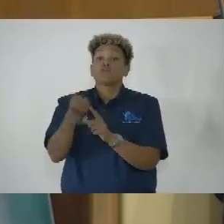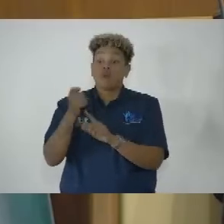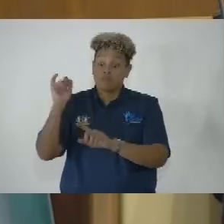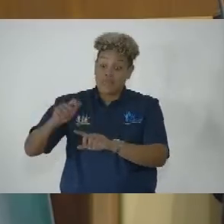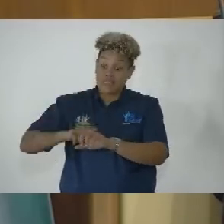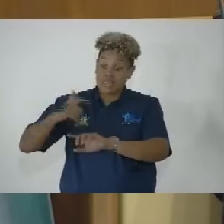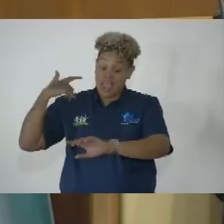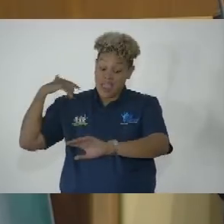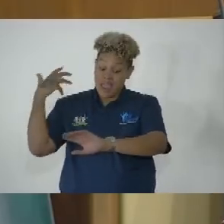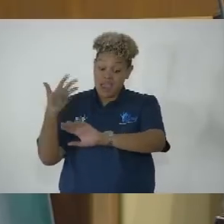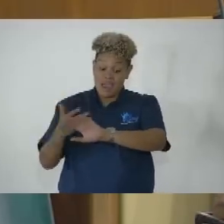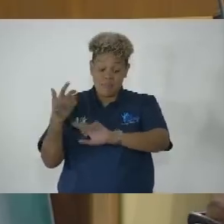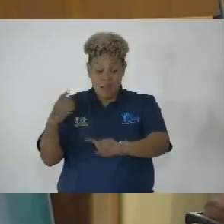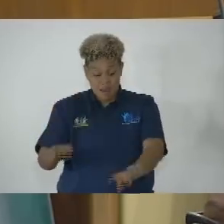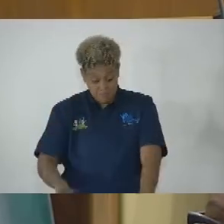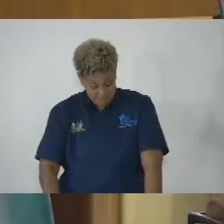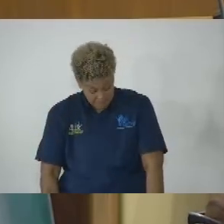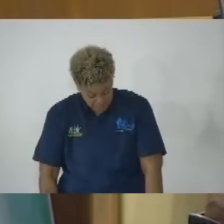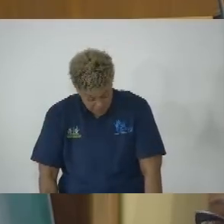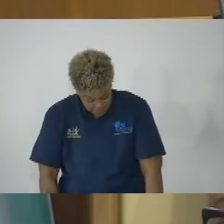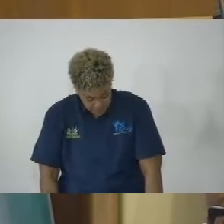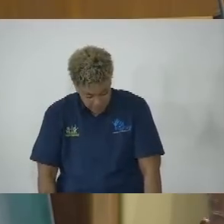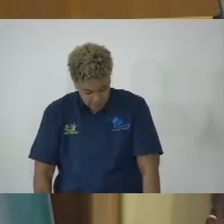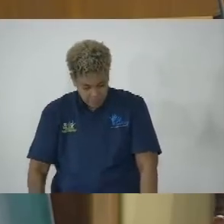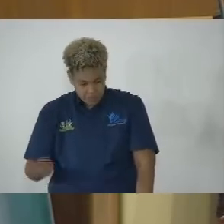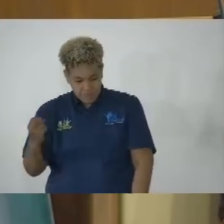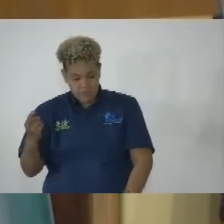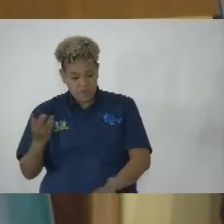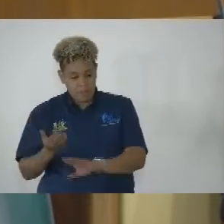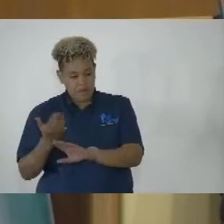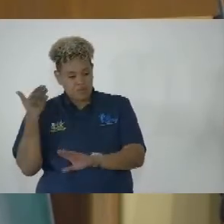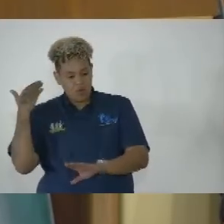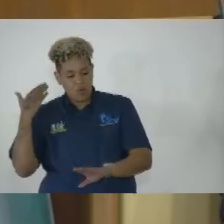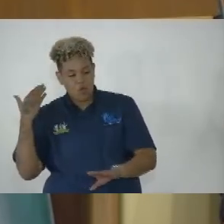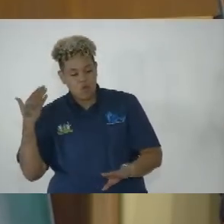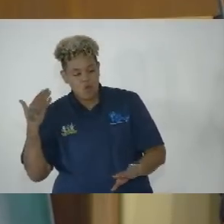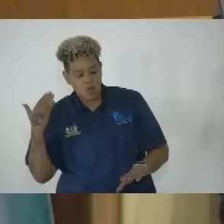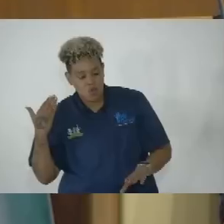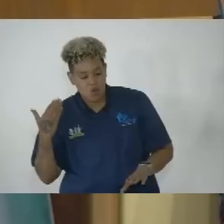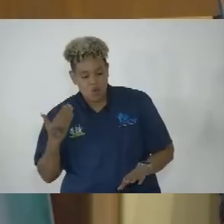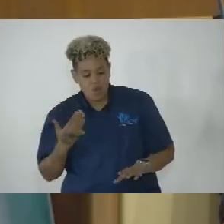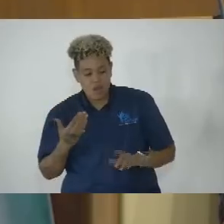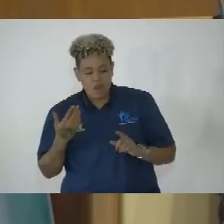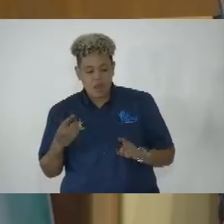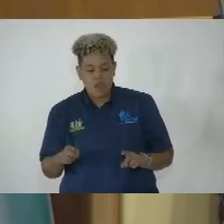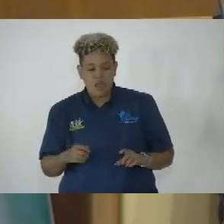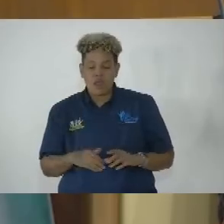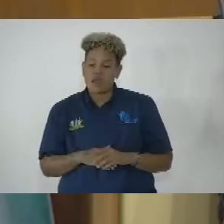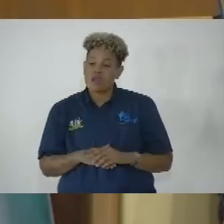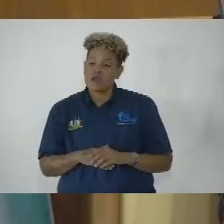then, or even from before, yeah, But